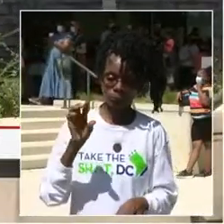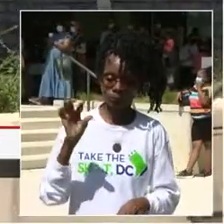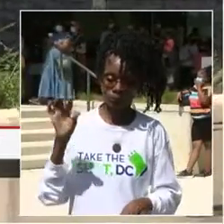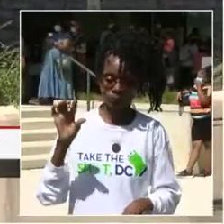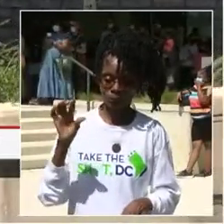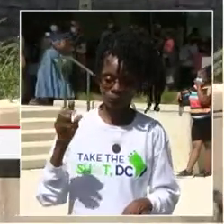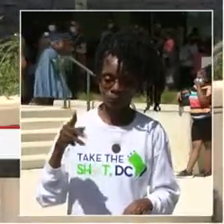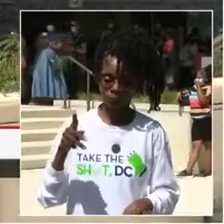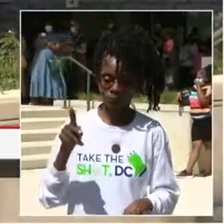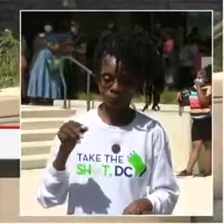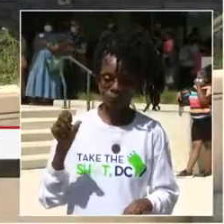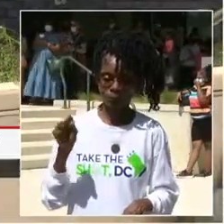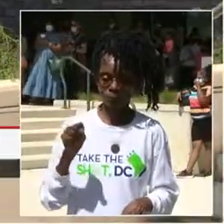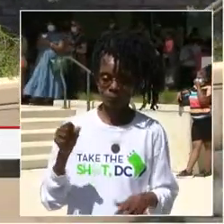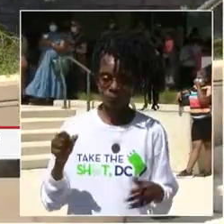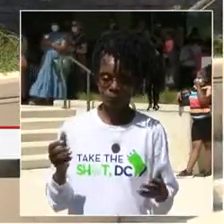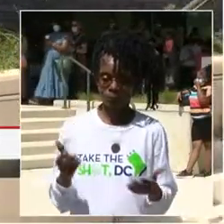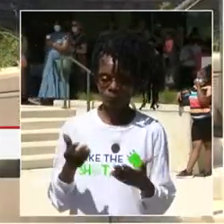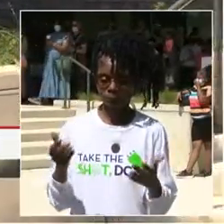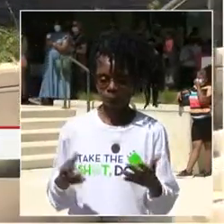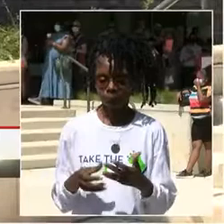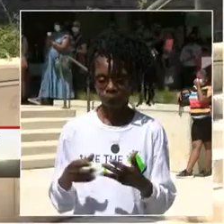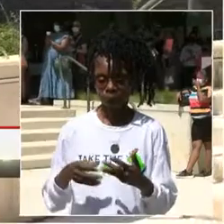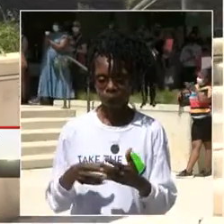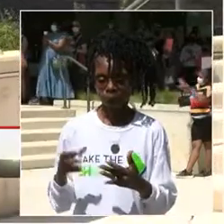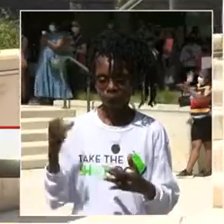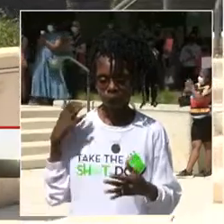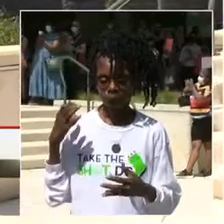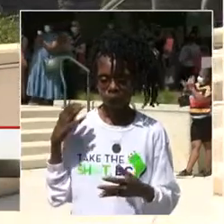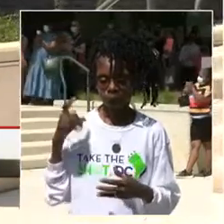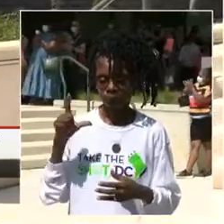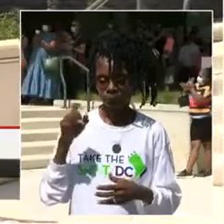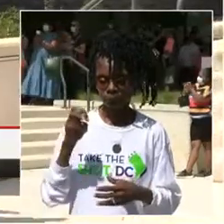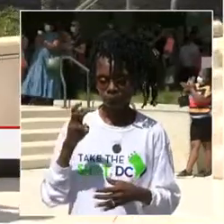our schools. So let me introduce our DCPS Chancellor, Lewis Barraby.